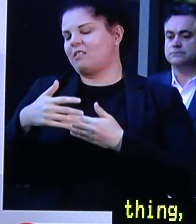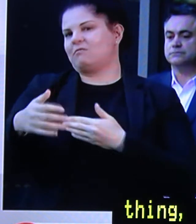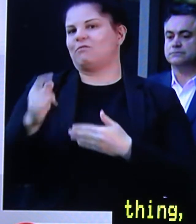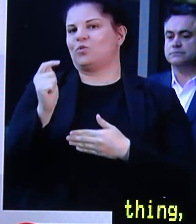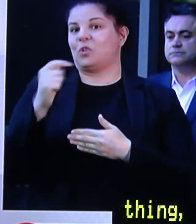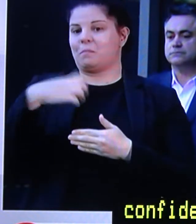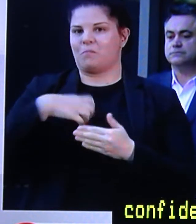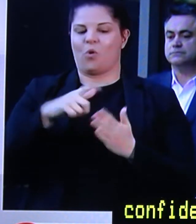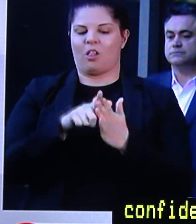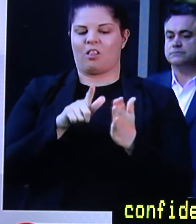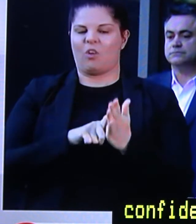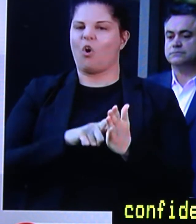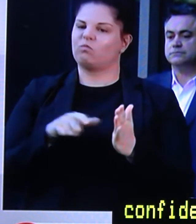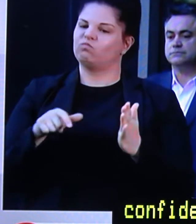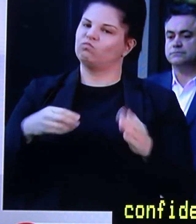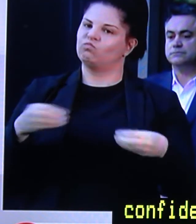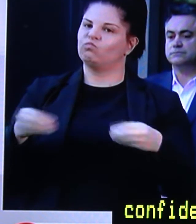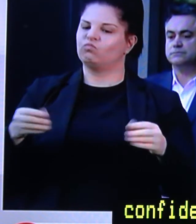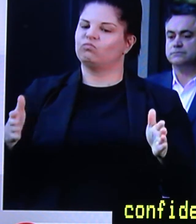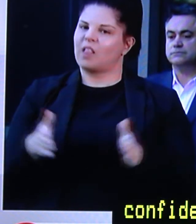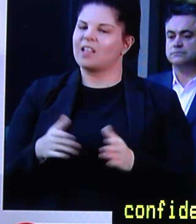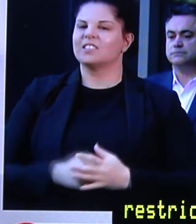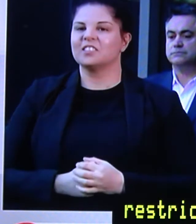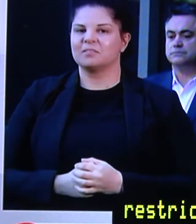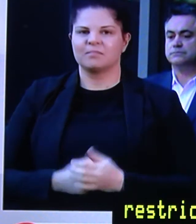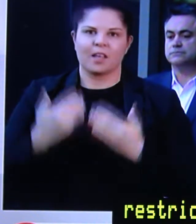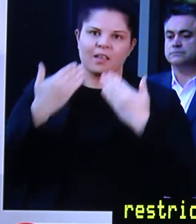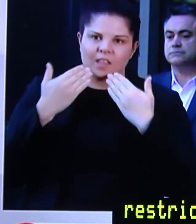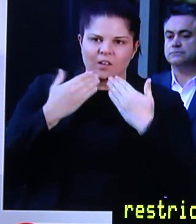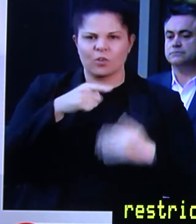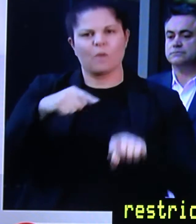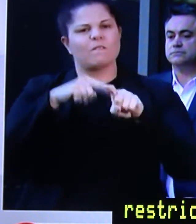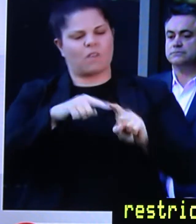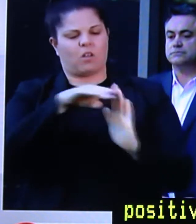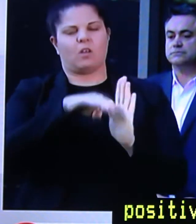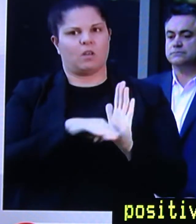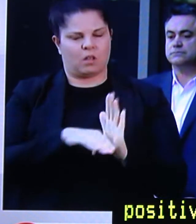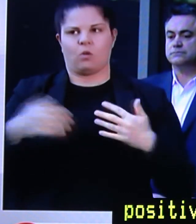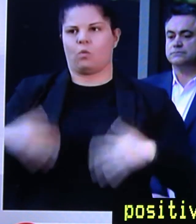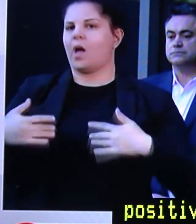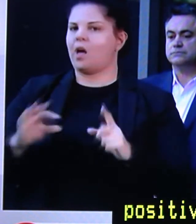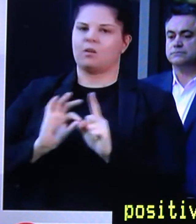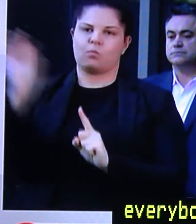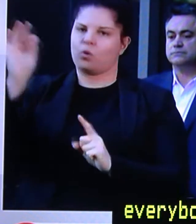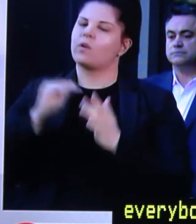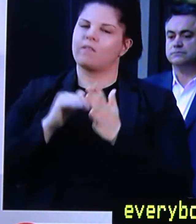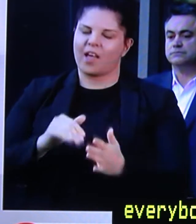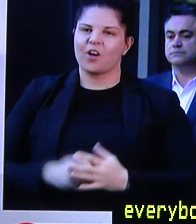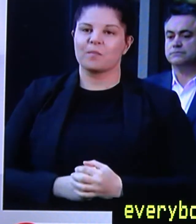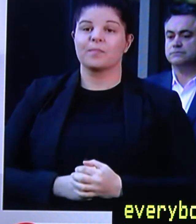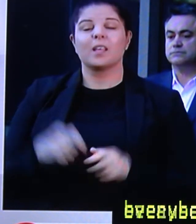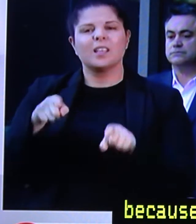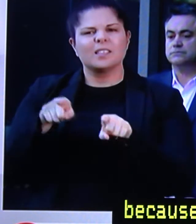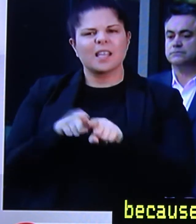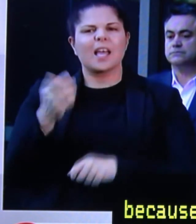thing. I really appreciate everybody's cooperation and support because it has made a huge difference. But as I said last week, we've also